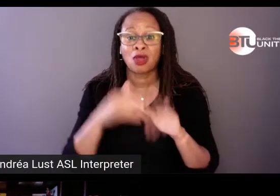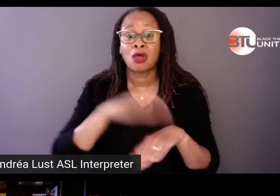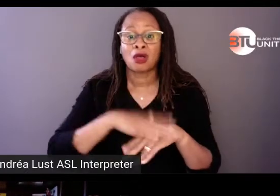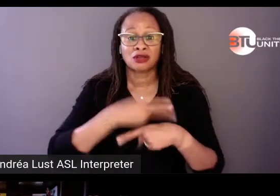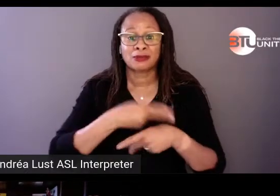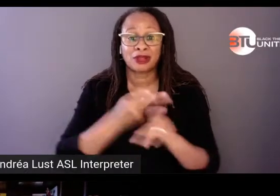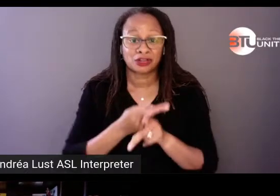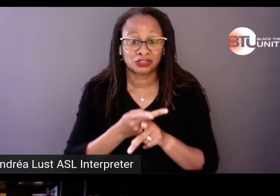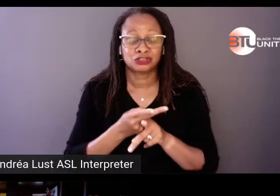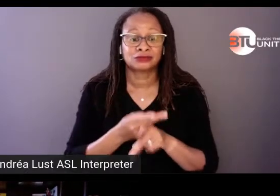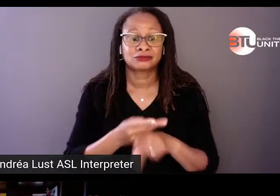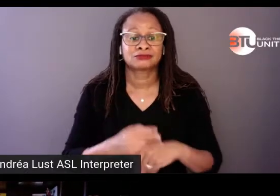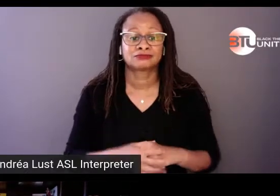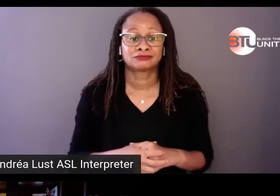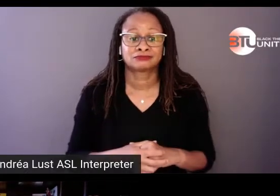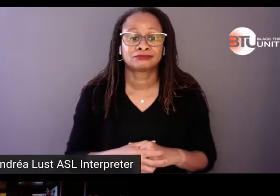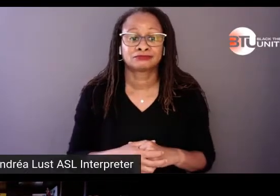production,